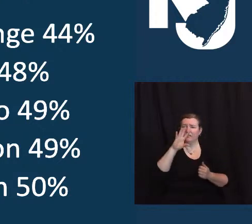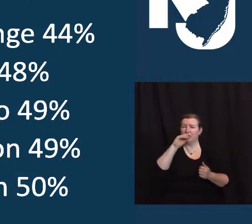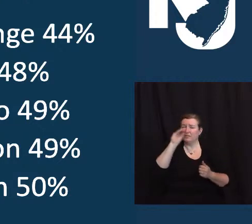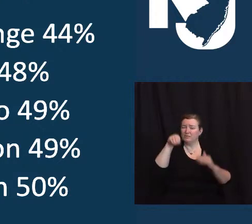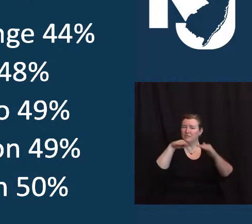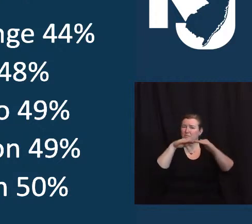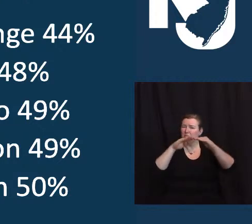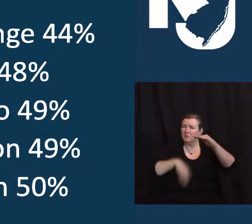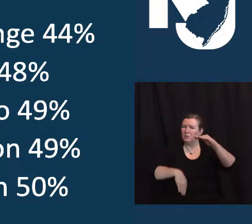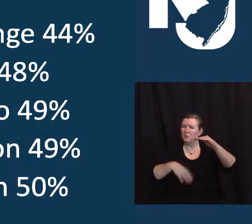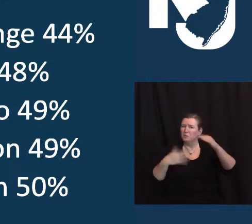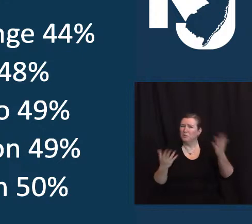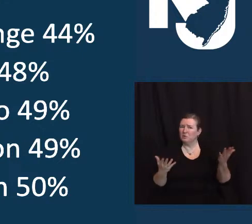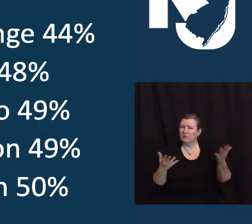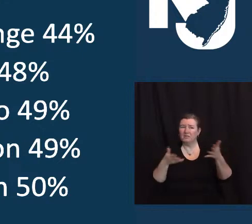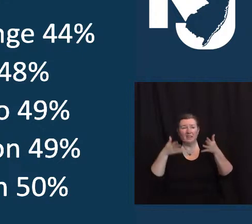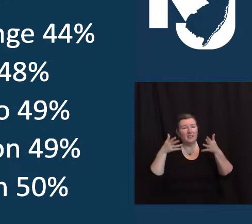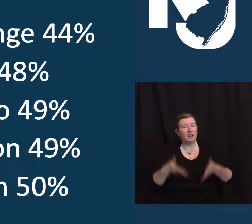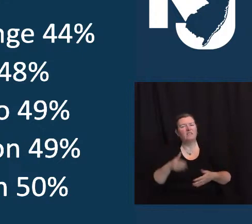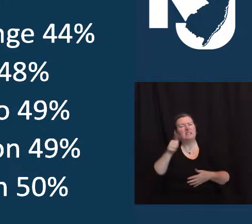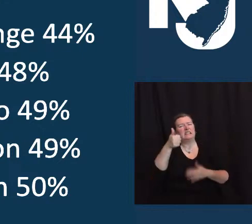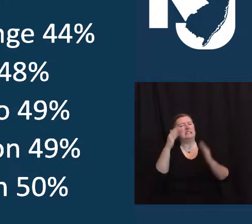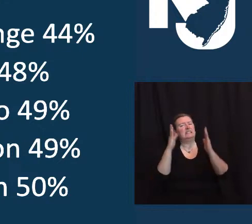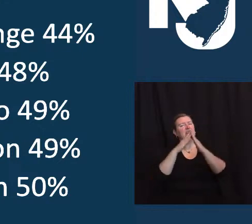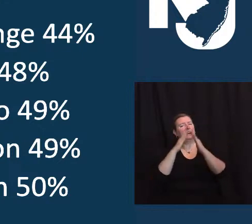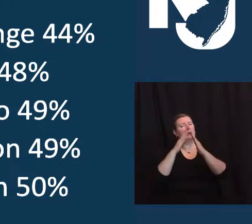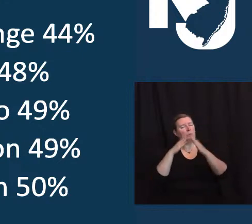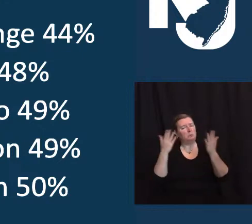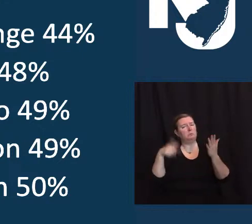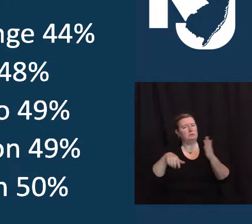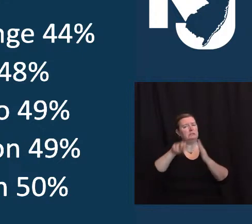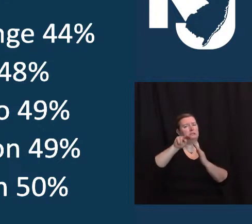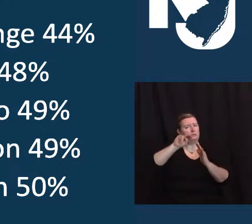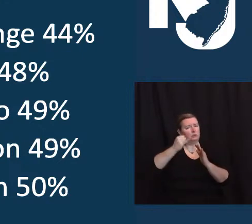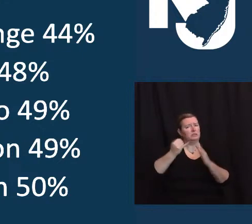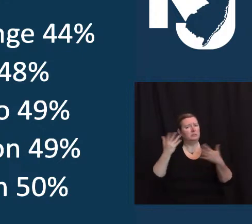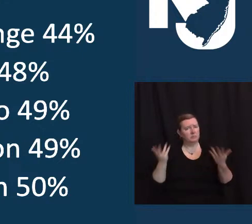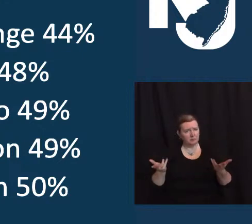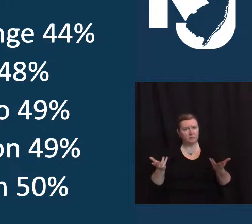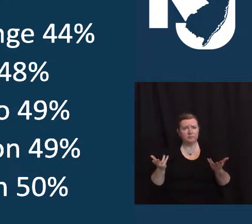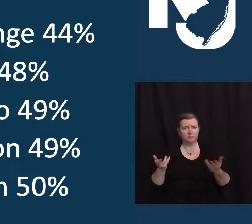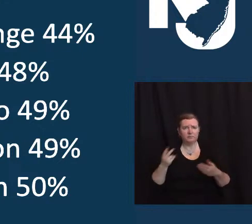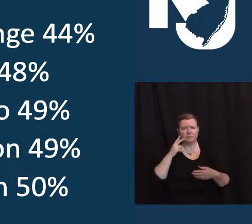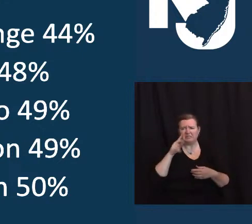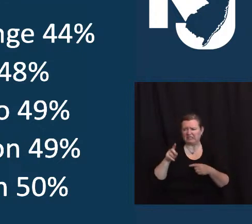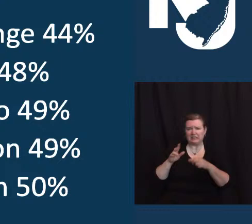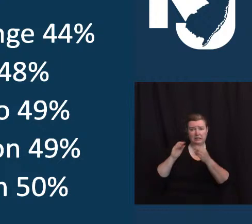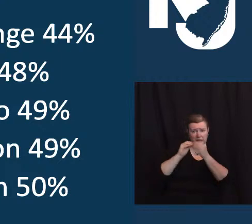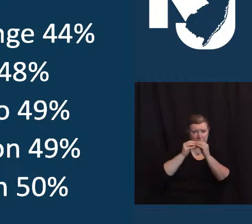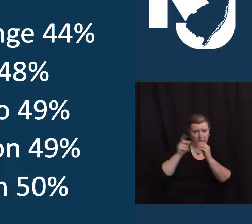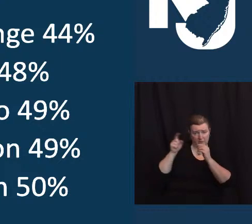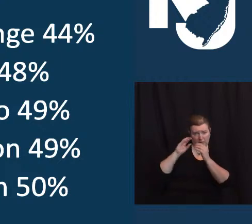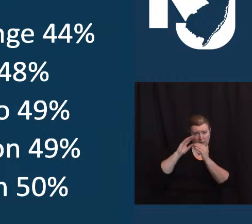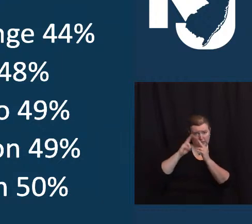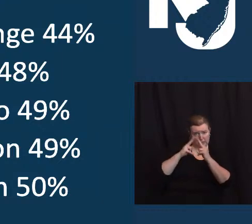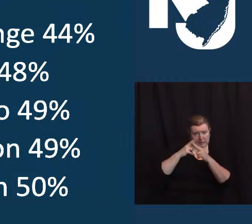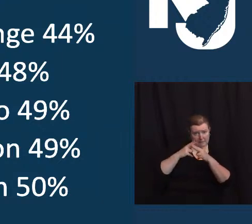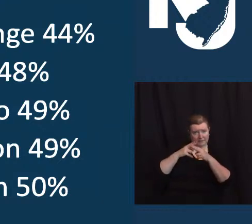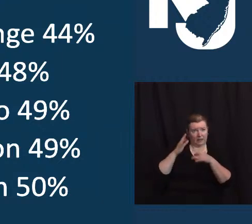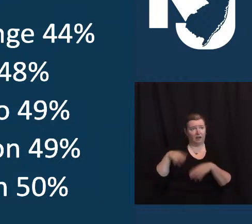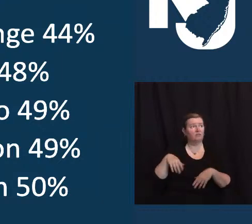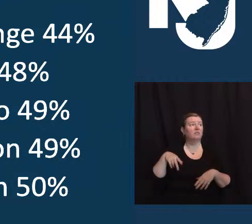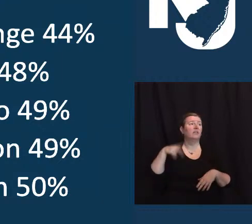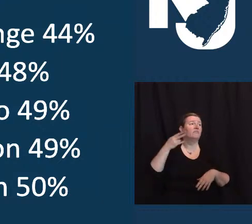down to just 10. They are in ascending order of vaccination rates. You can see them there: Phillipsburg, Pemberton,